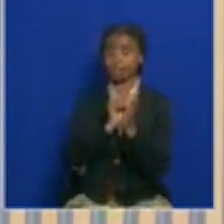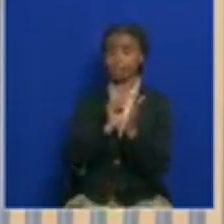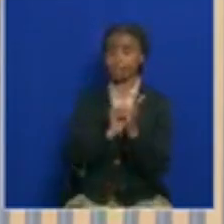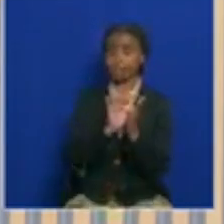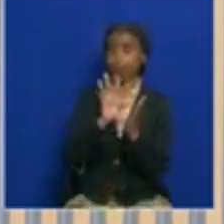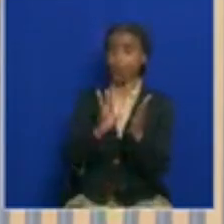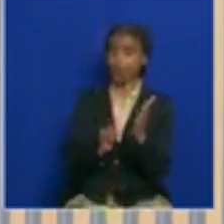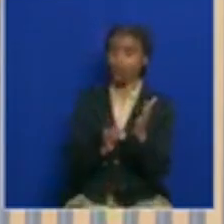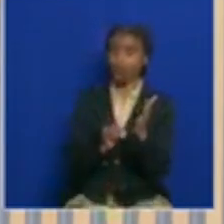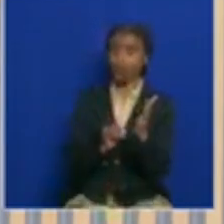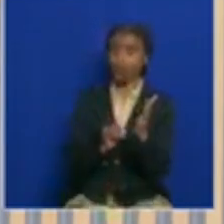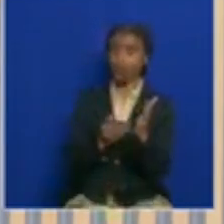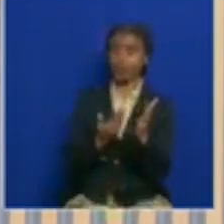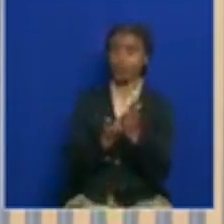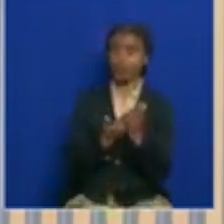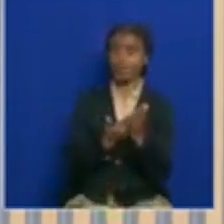excluded?